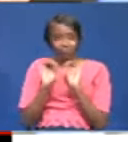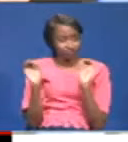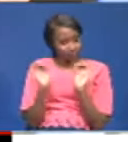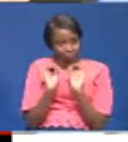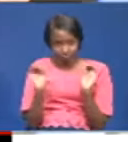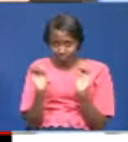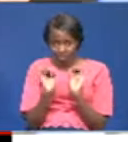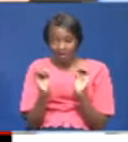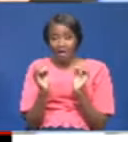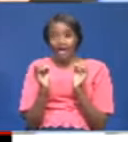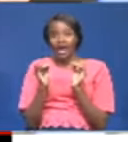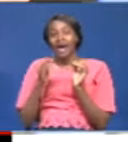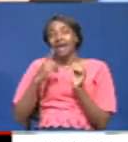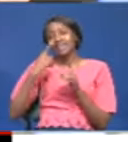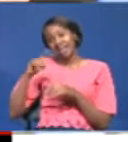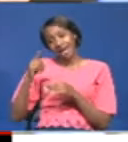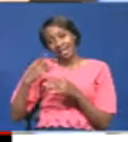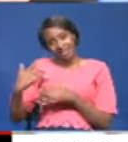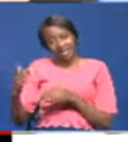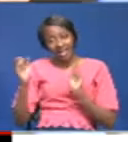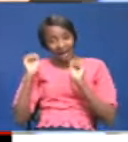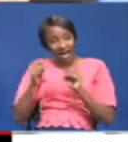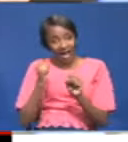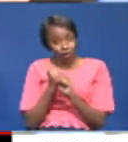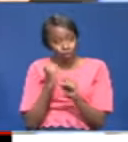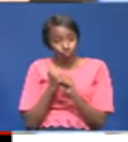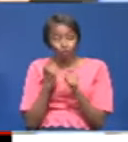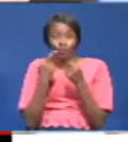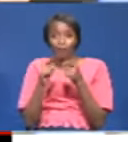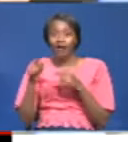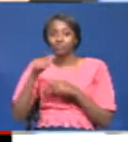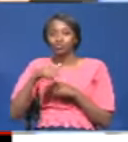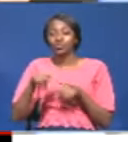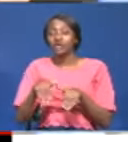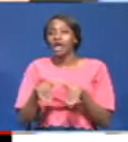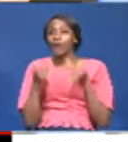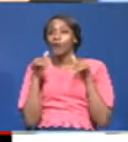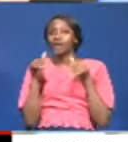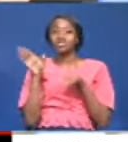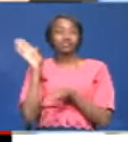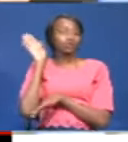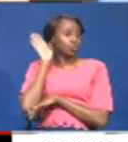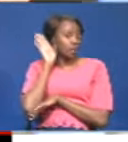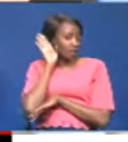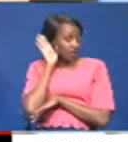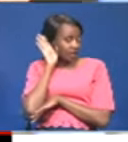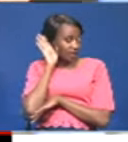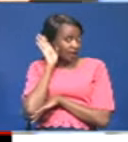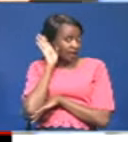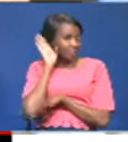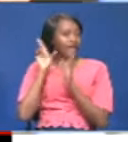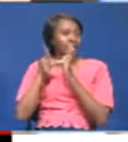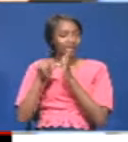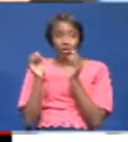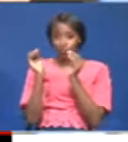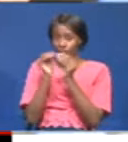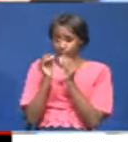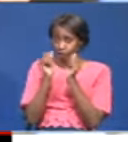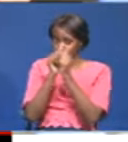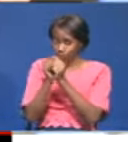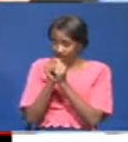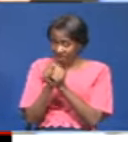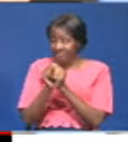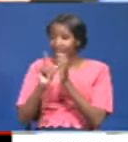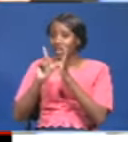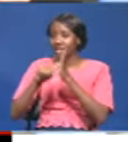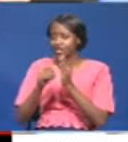because they can do it. So on our part, we are still waiting to hear from them. We'll meet with them hopefully this week, and hopefully we can resolve this.